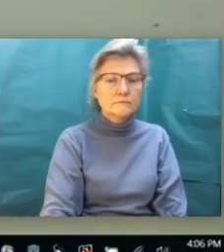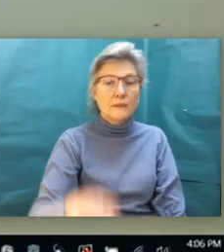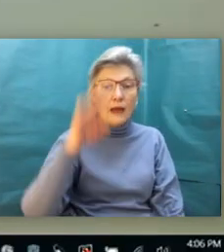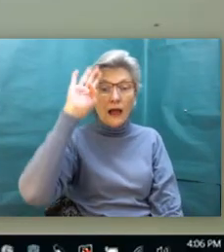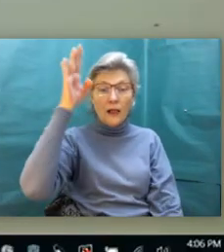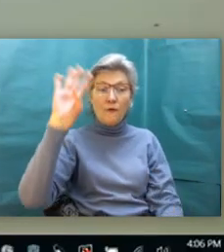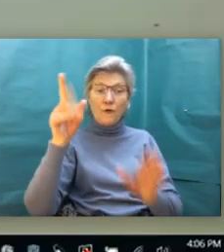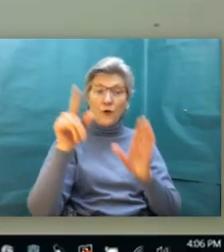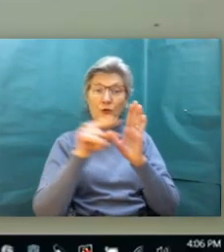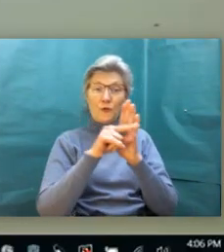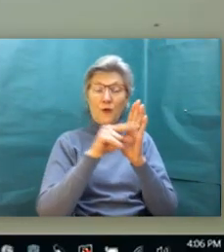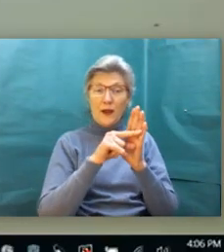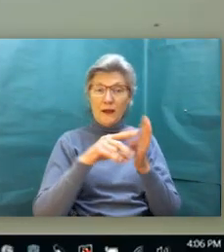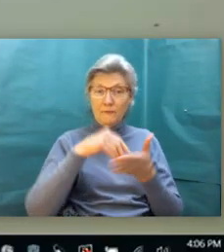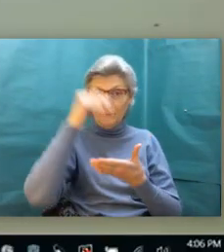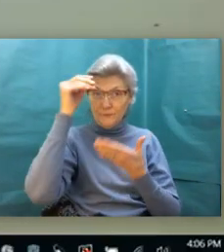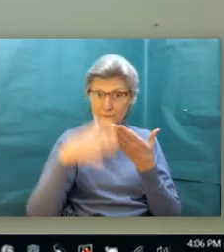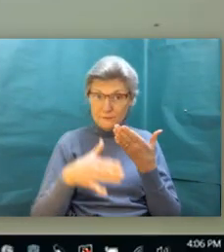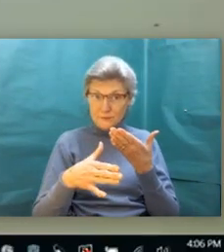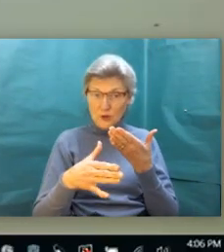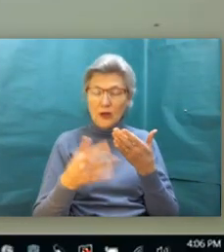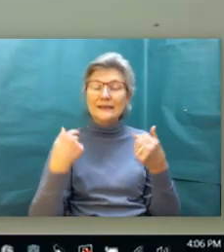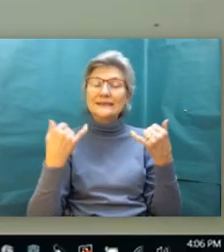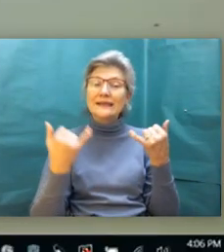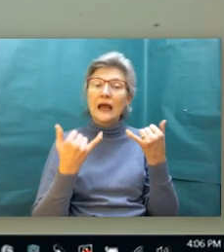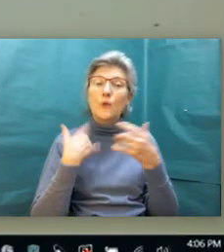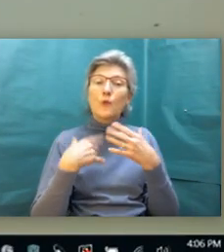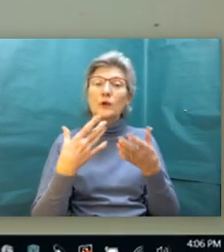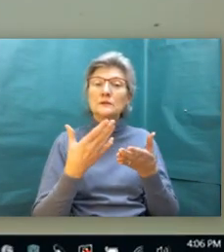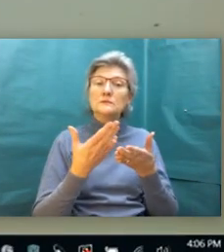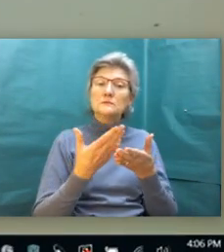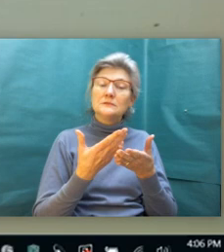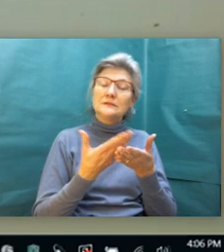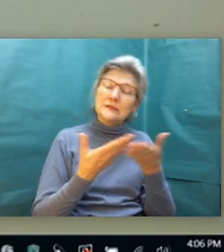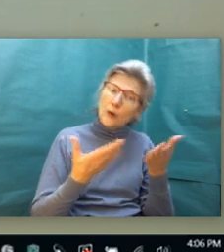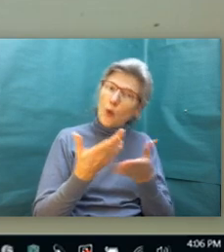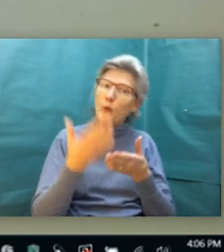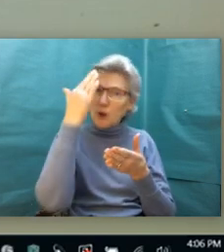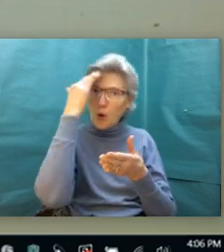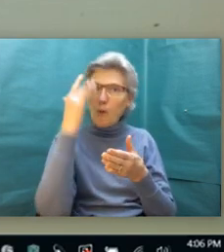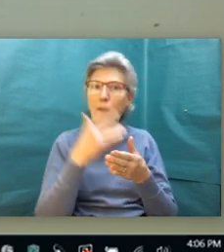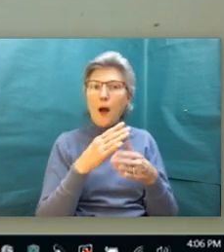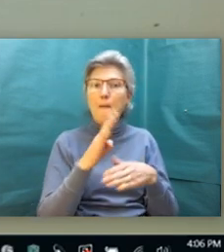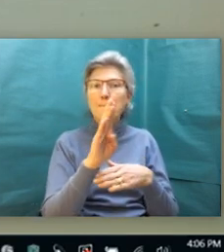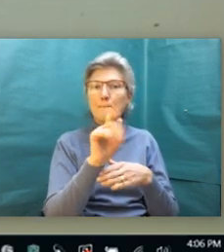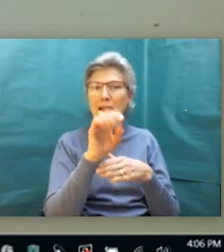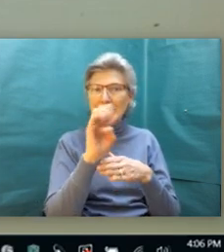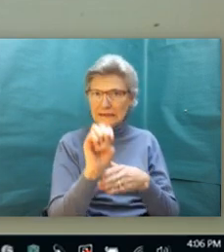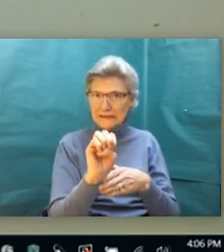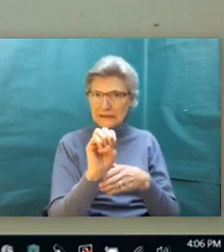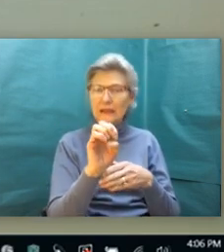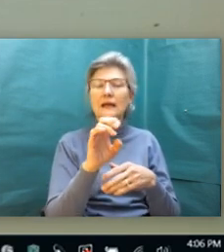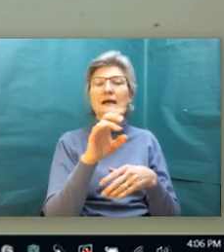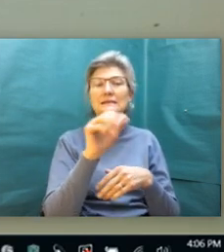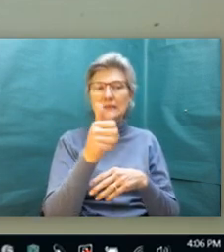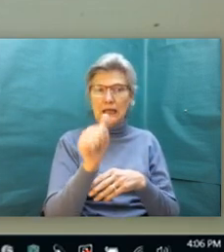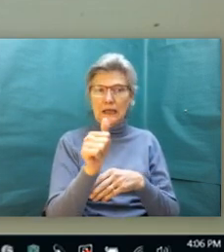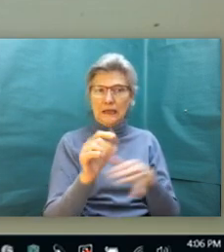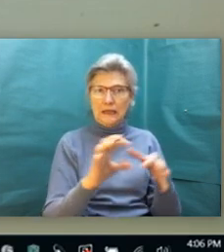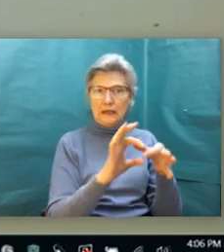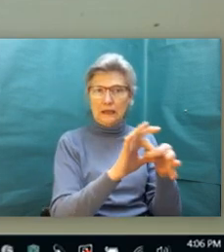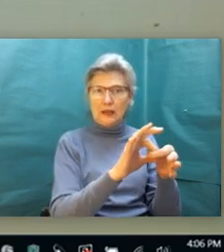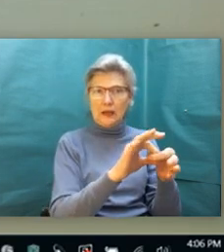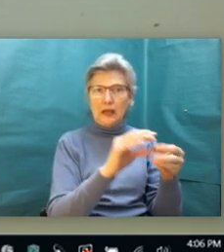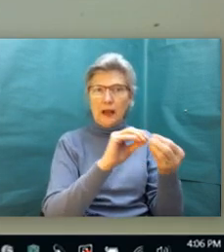friends. Today we are going to take what we know about base 10 and connect it to numbers, decimals, and